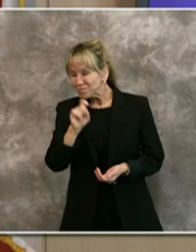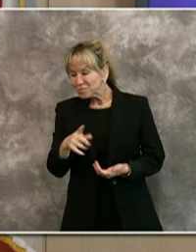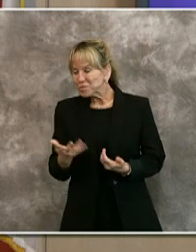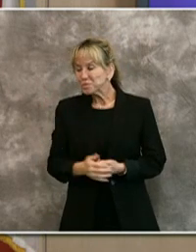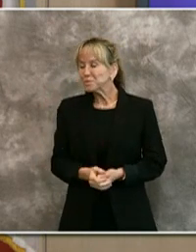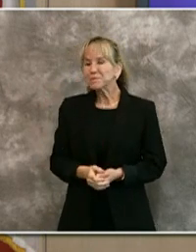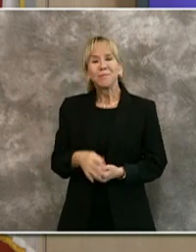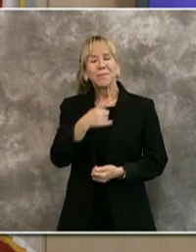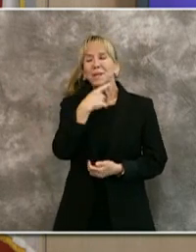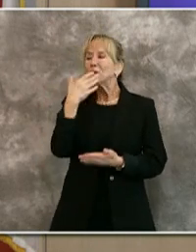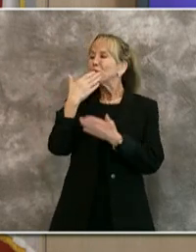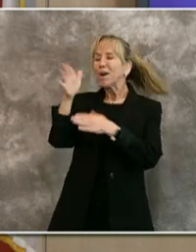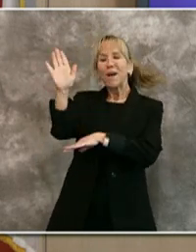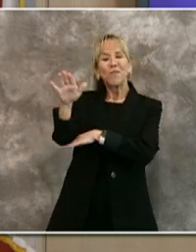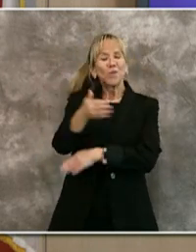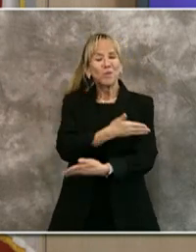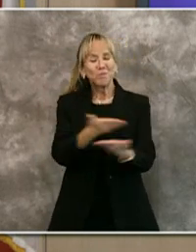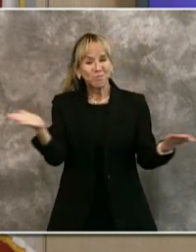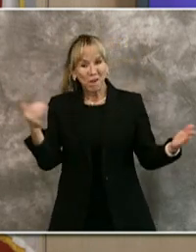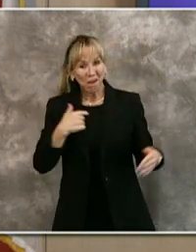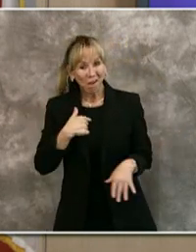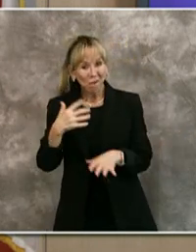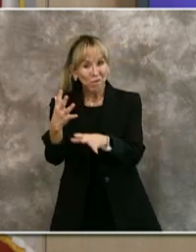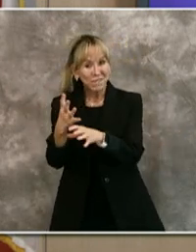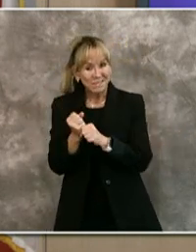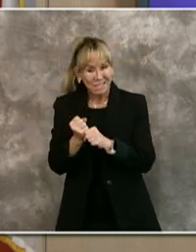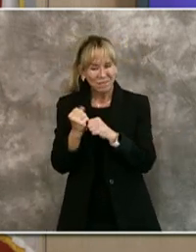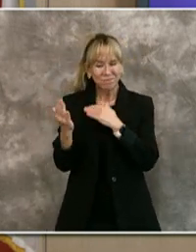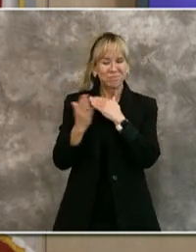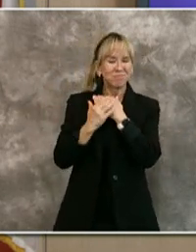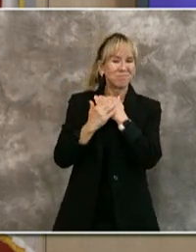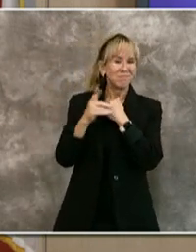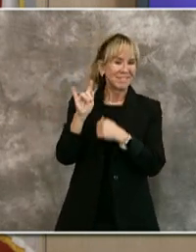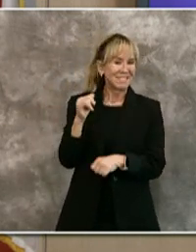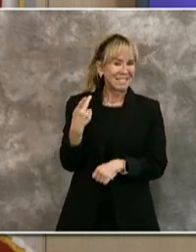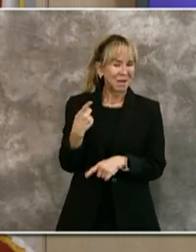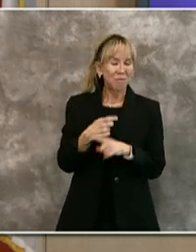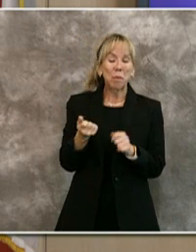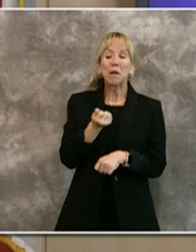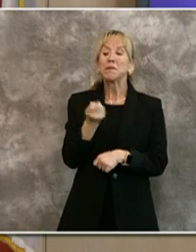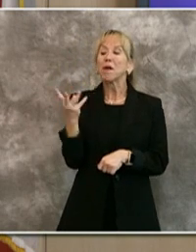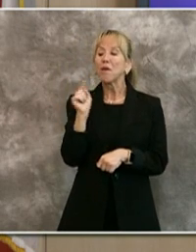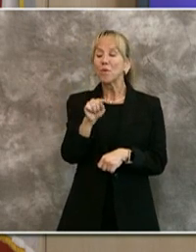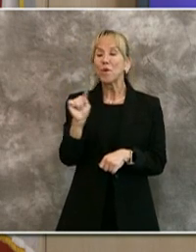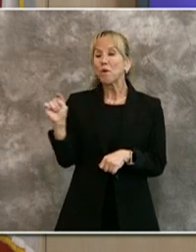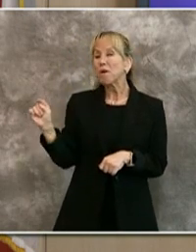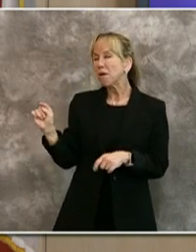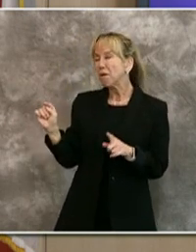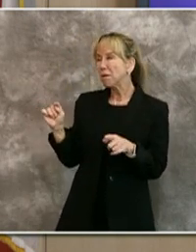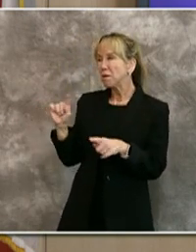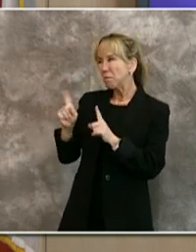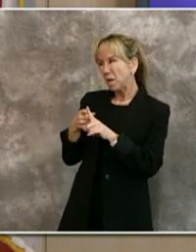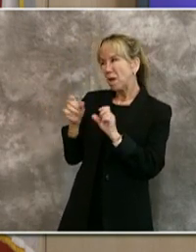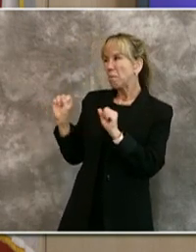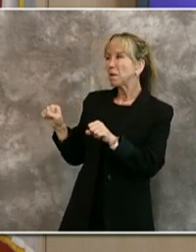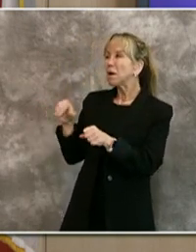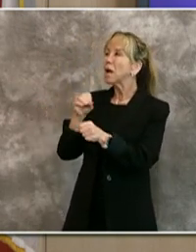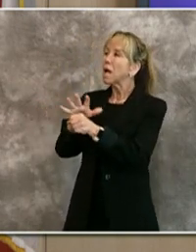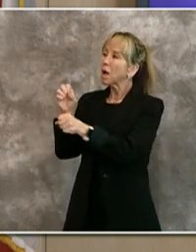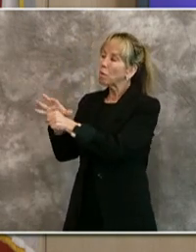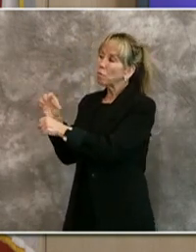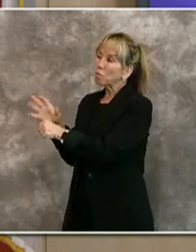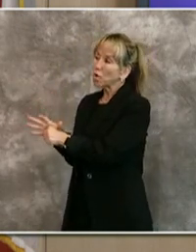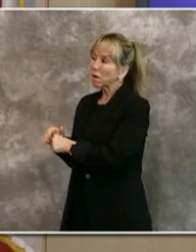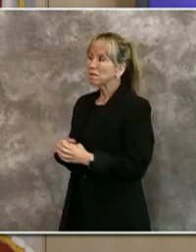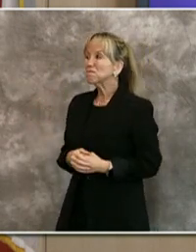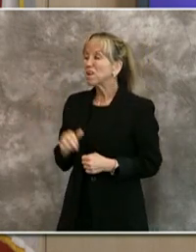Good afternoon, everybody. I have received a tip from several sources about a potential outbreak at as